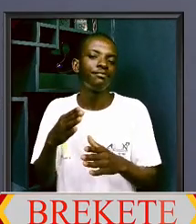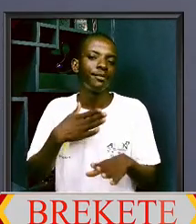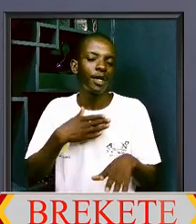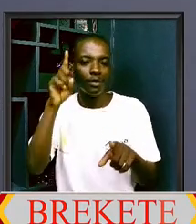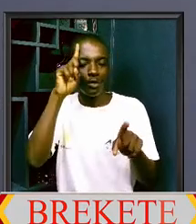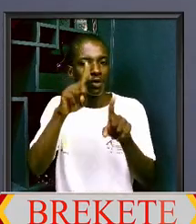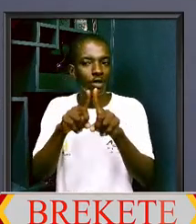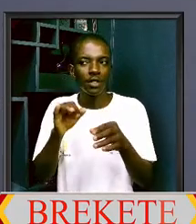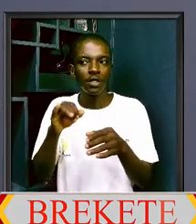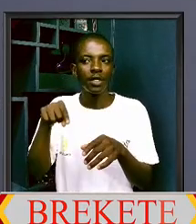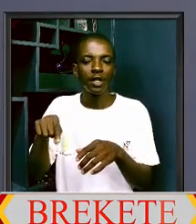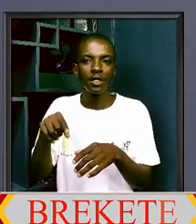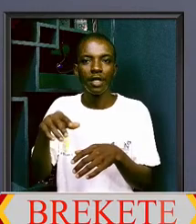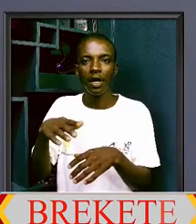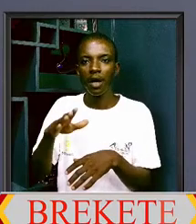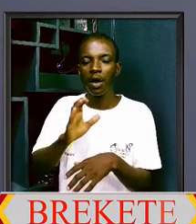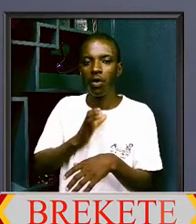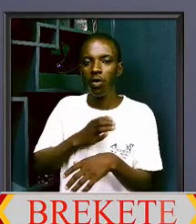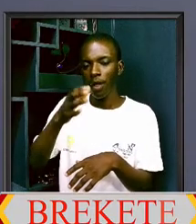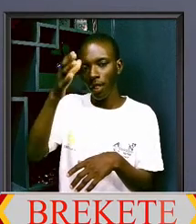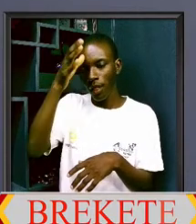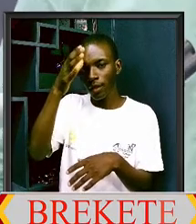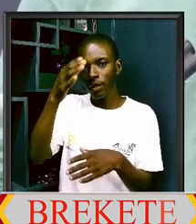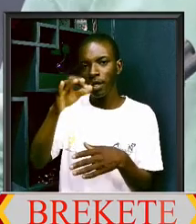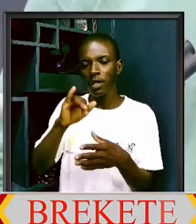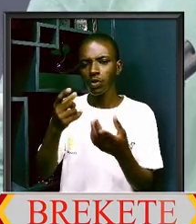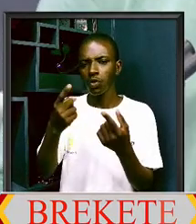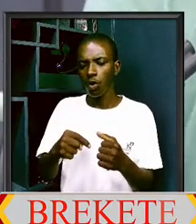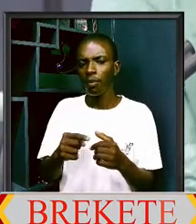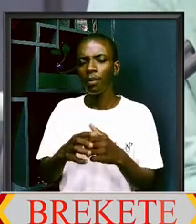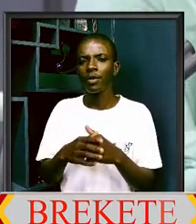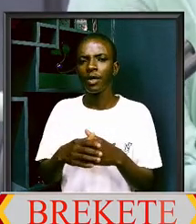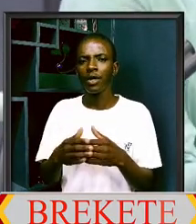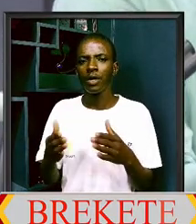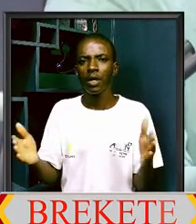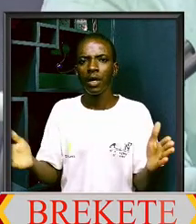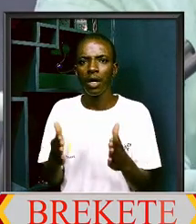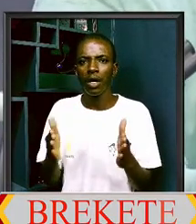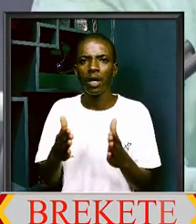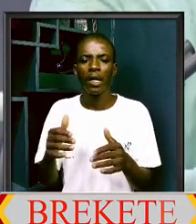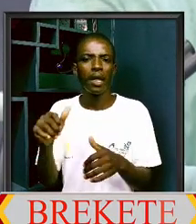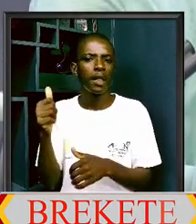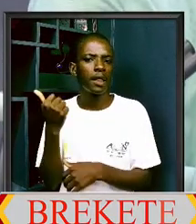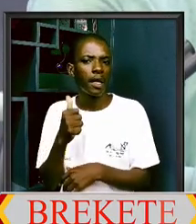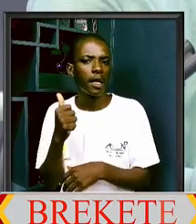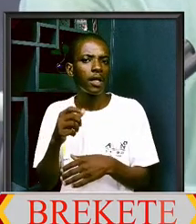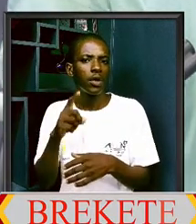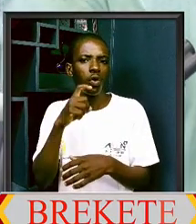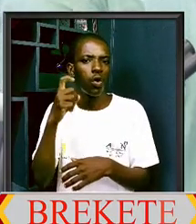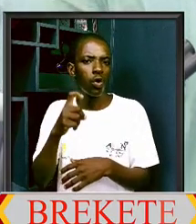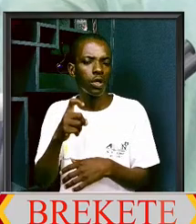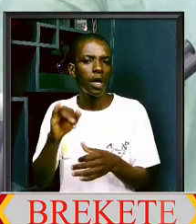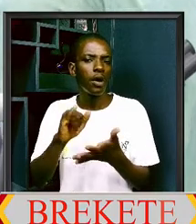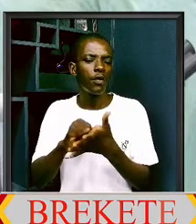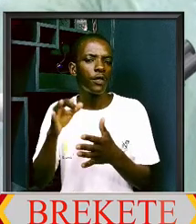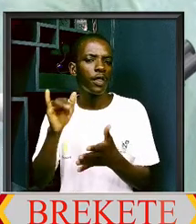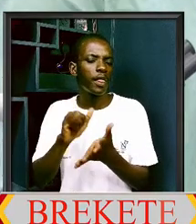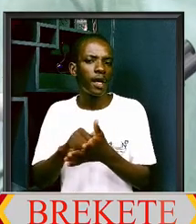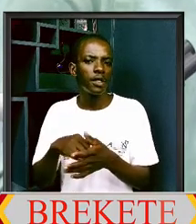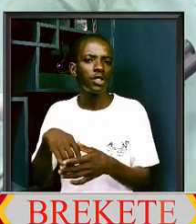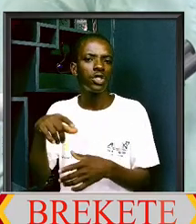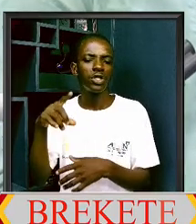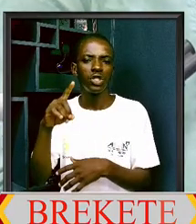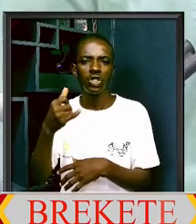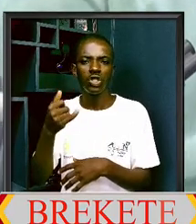brothers this our daddy here as he W come he carry the daily order mm of that